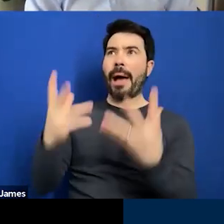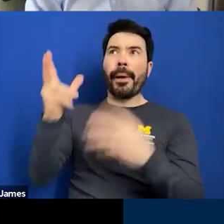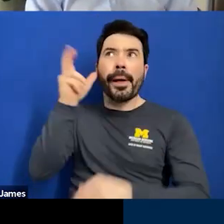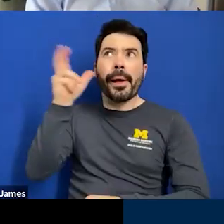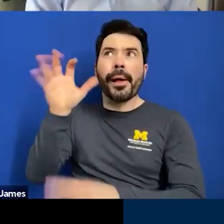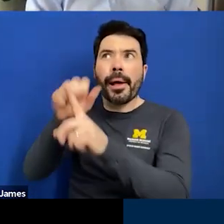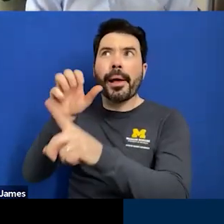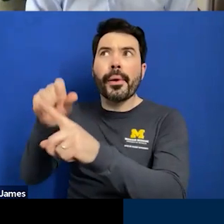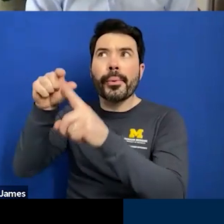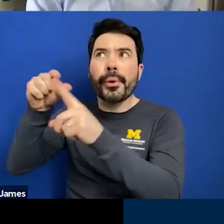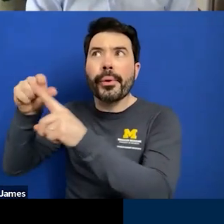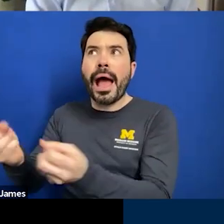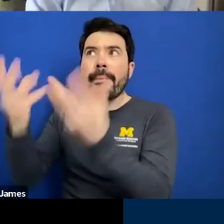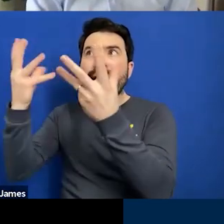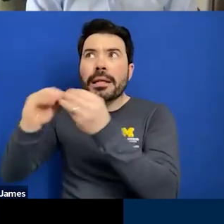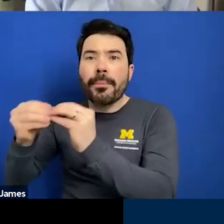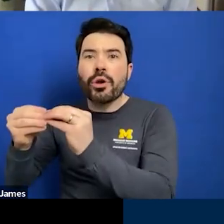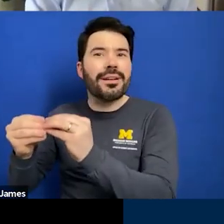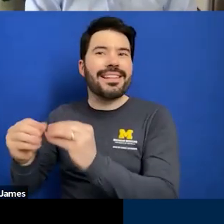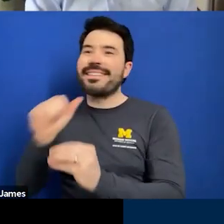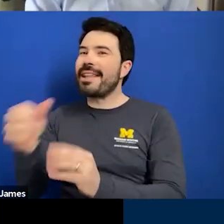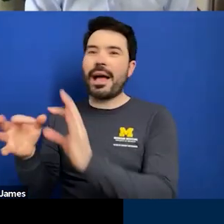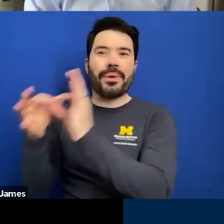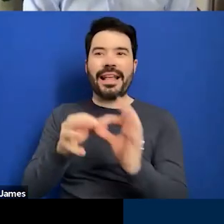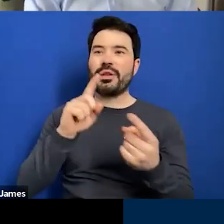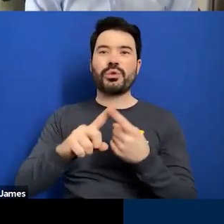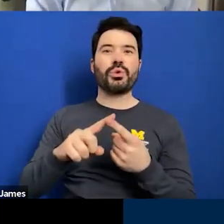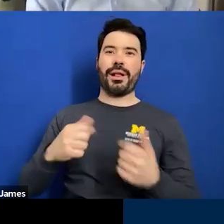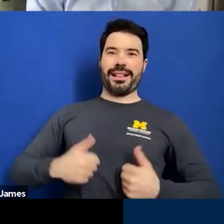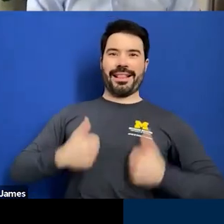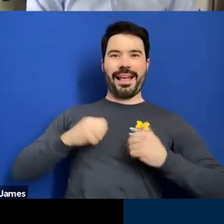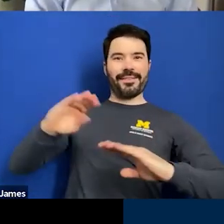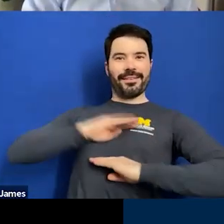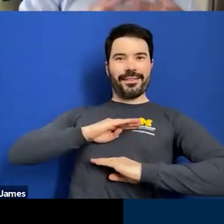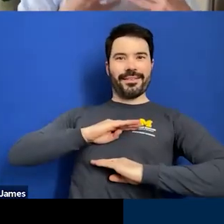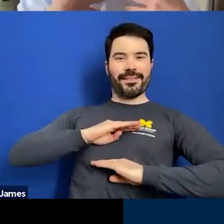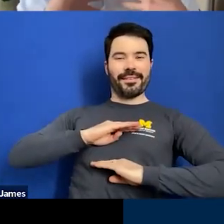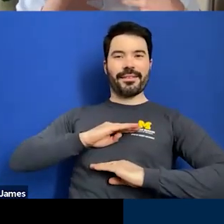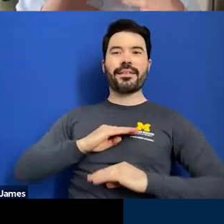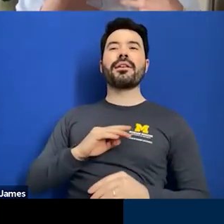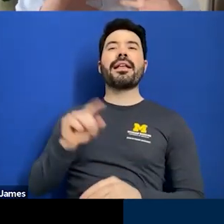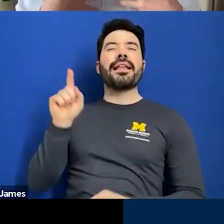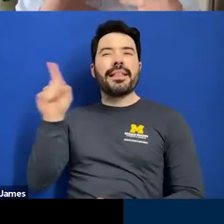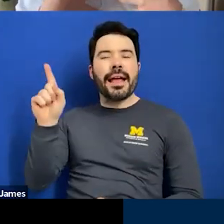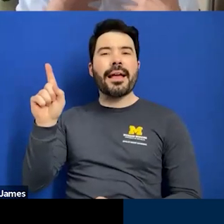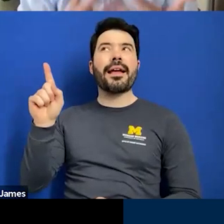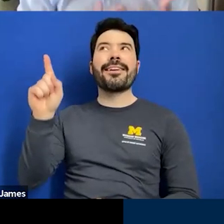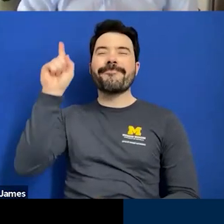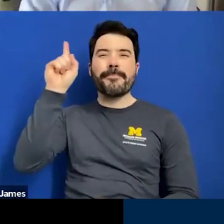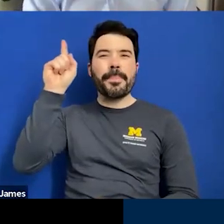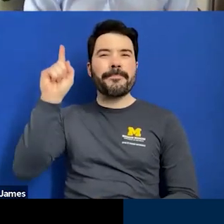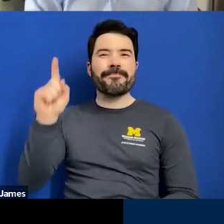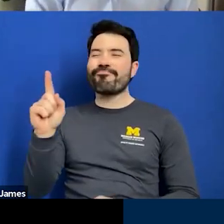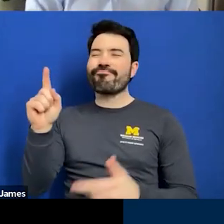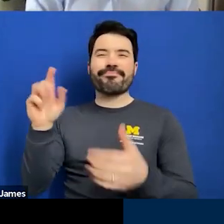aid or cochlear implant is not at all correlated with how satisfied you are. It probably has to do with how many other